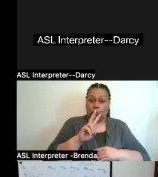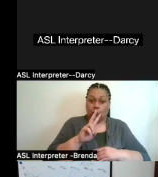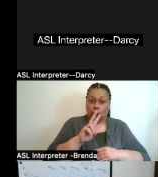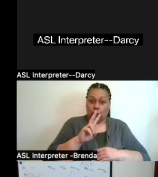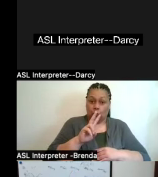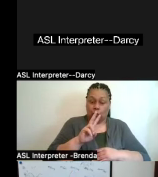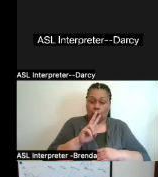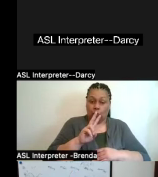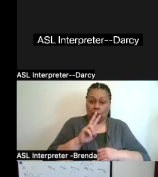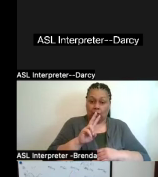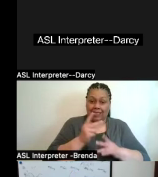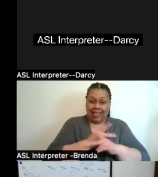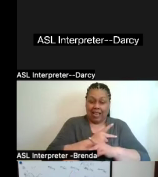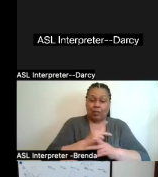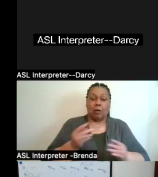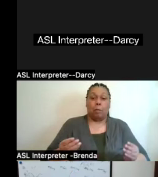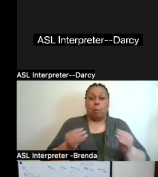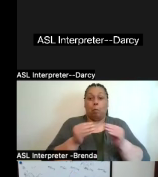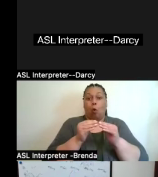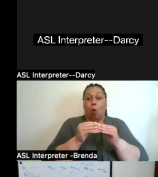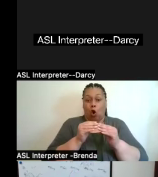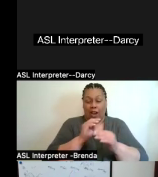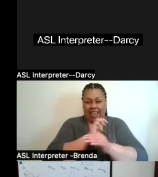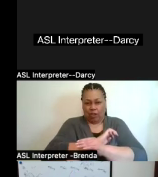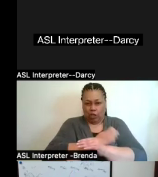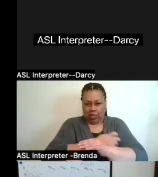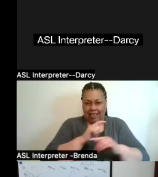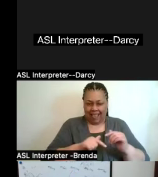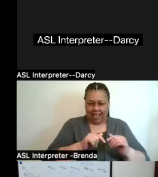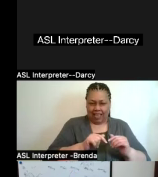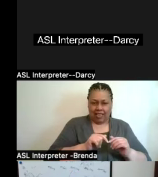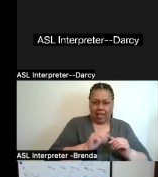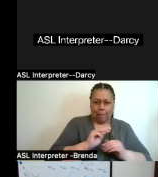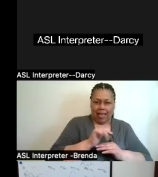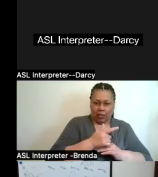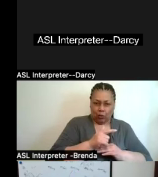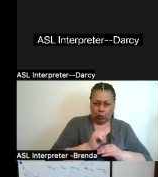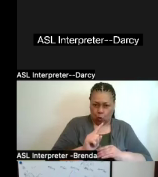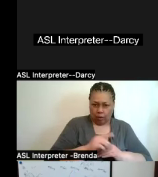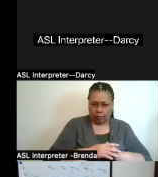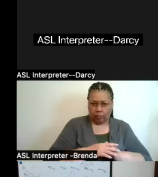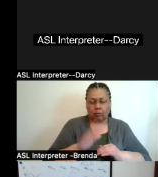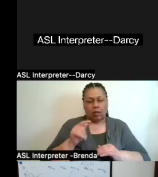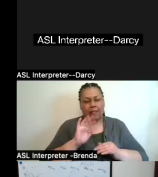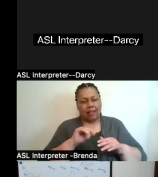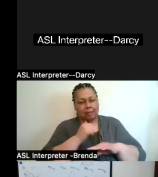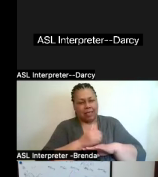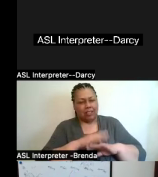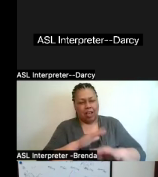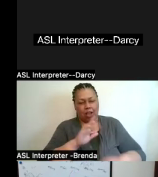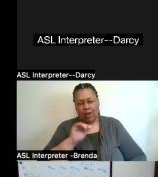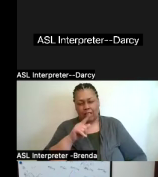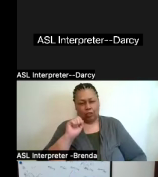-1. Yeah. And I think it was all based on how Richter defined the magnitude 1 back